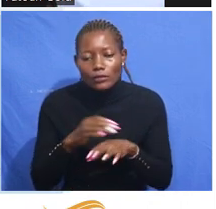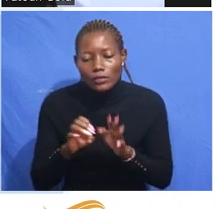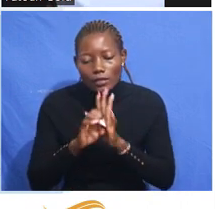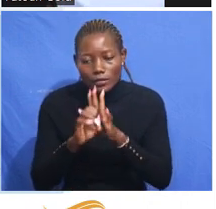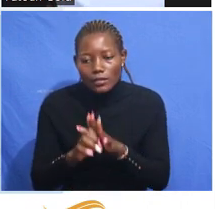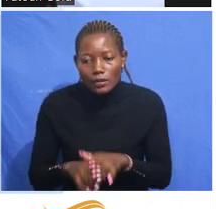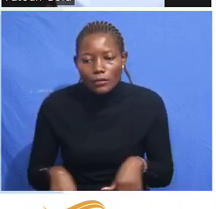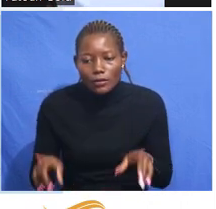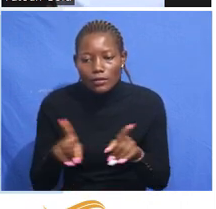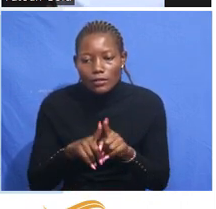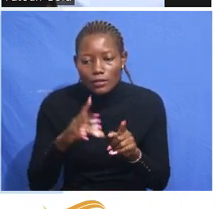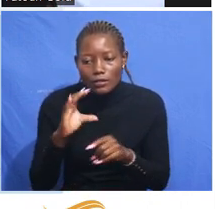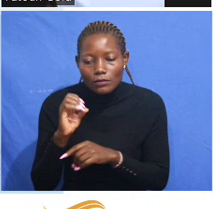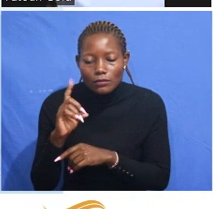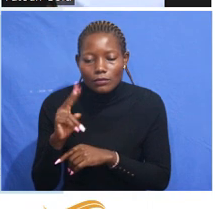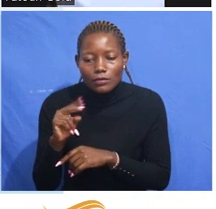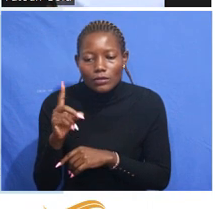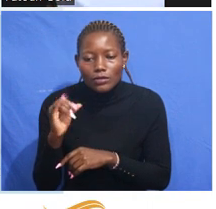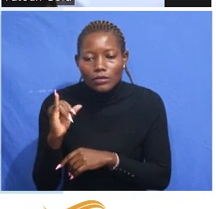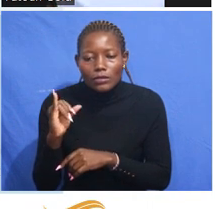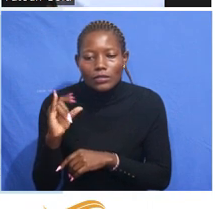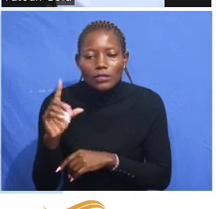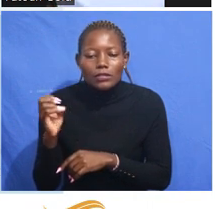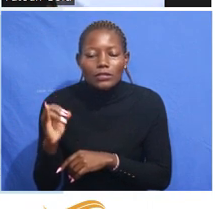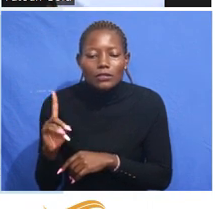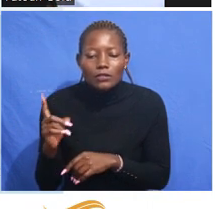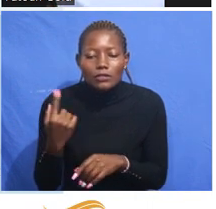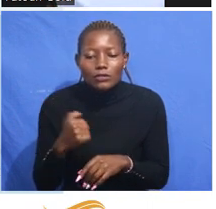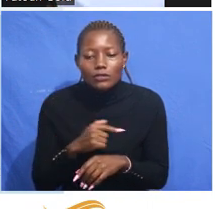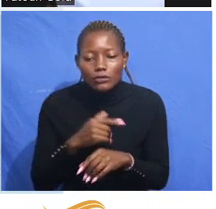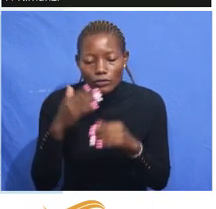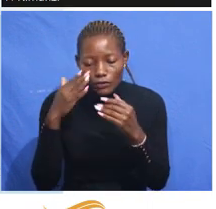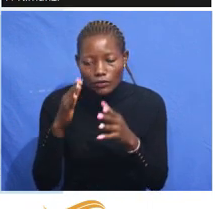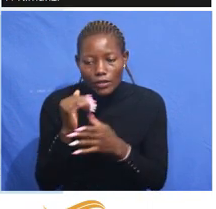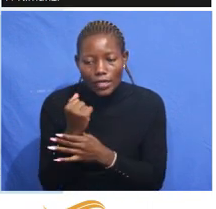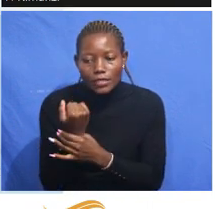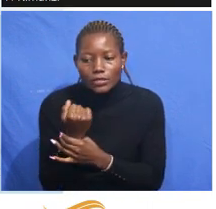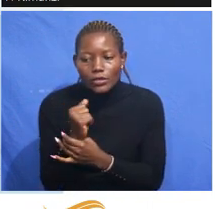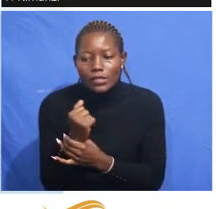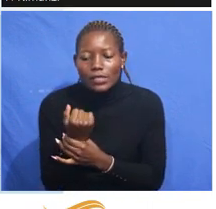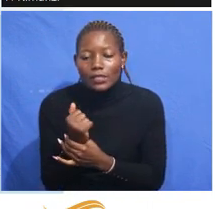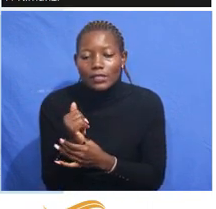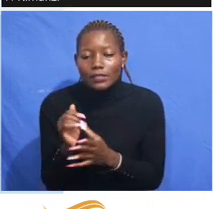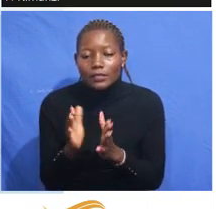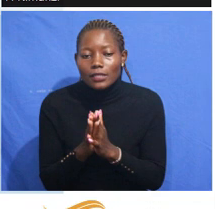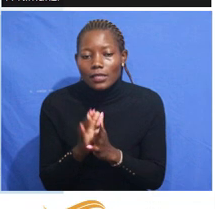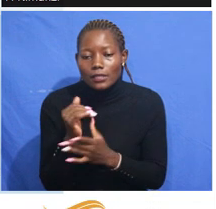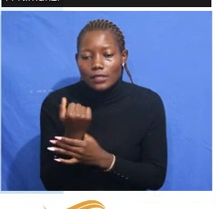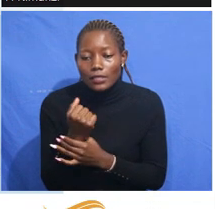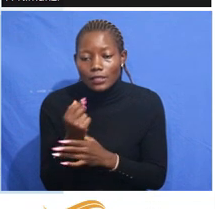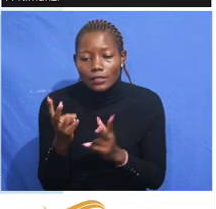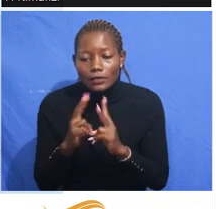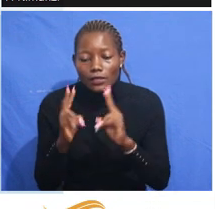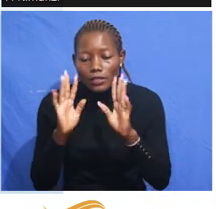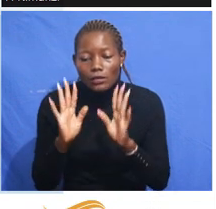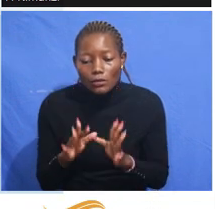A condyloid joint, we are looking at the wrist joint. That is a condyloid joint. And the wrist joint is important in